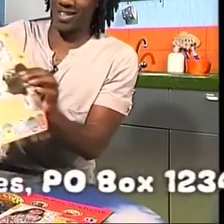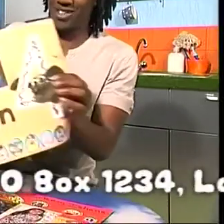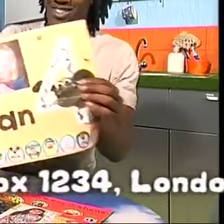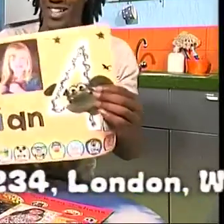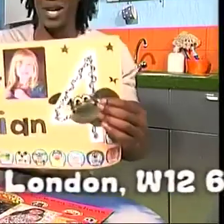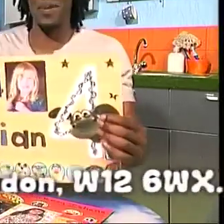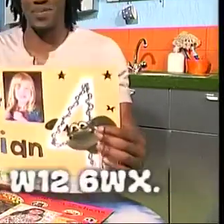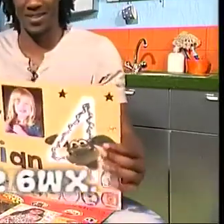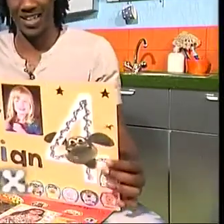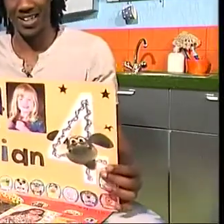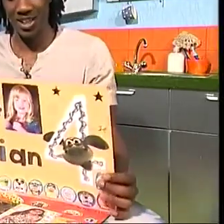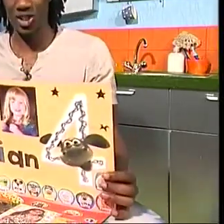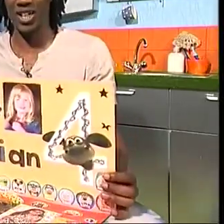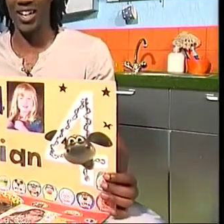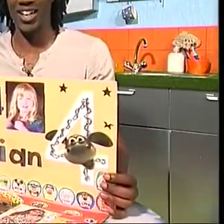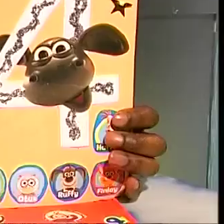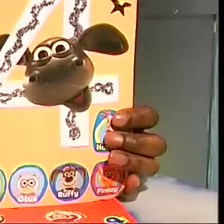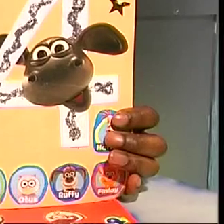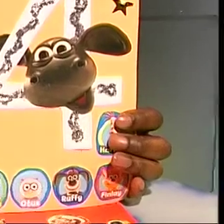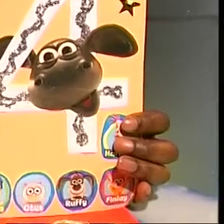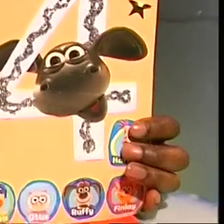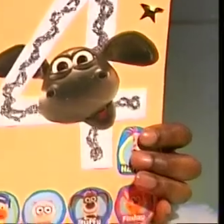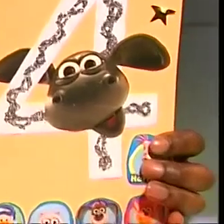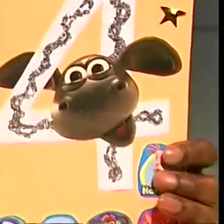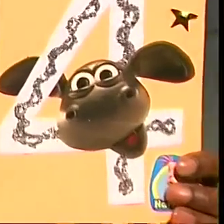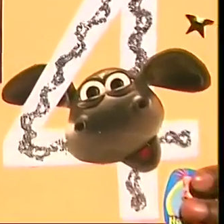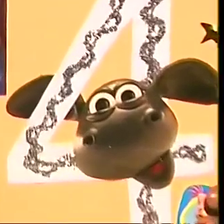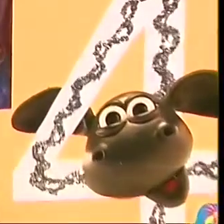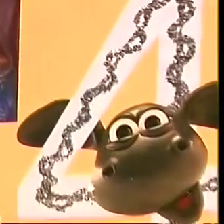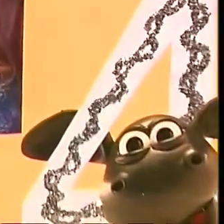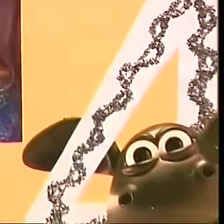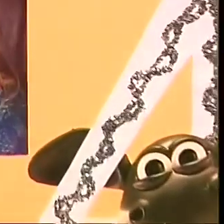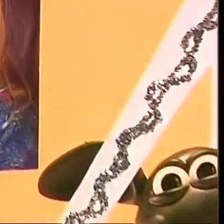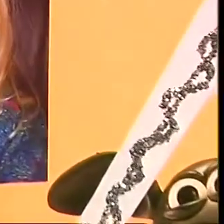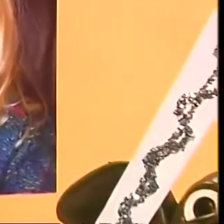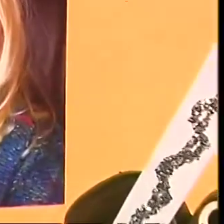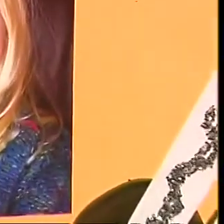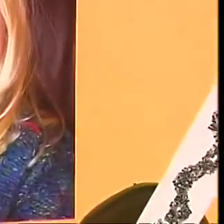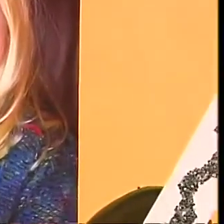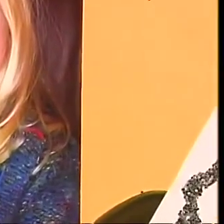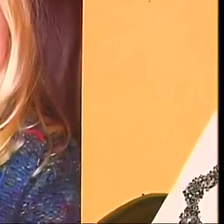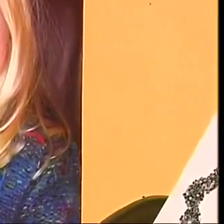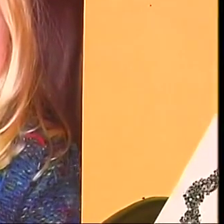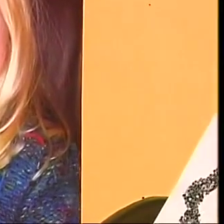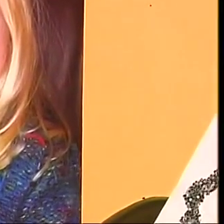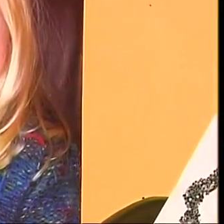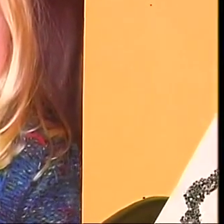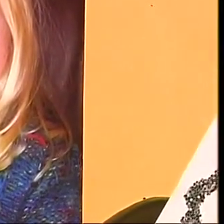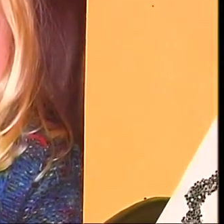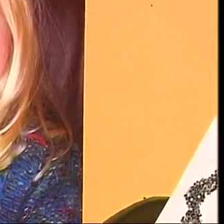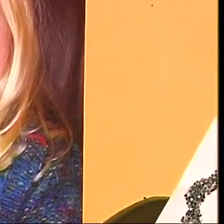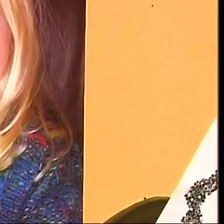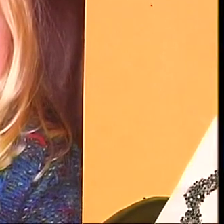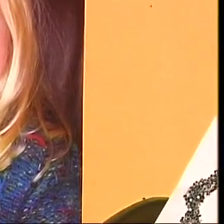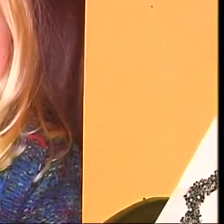day, I should say. Happy birthday, Sean. It's your birthday here. Look, you're 4 today as well. Happy birthday to you, Sean. Lots of love